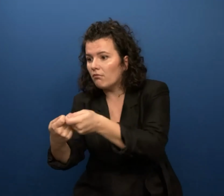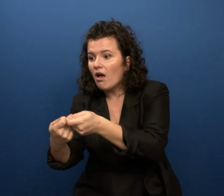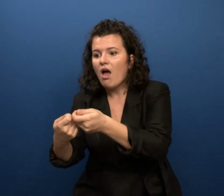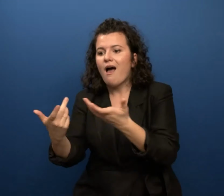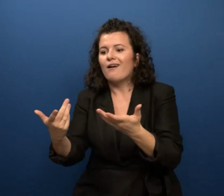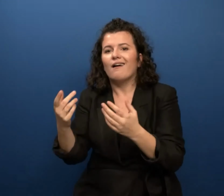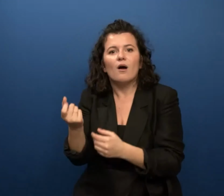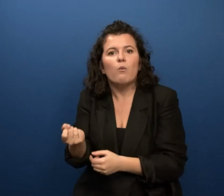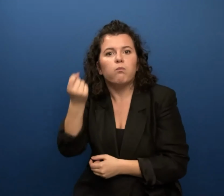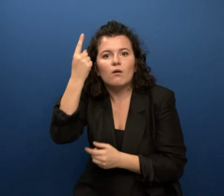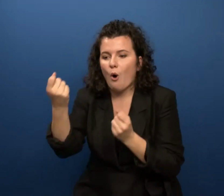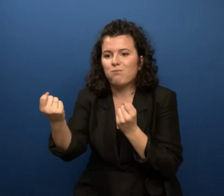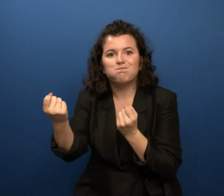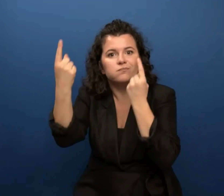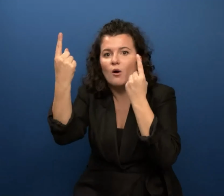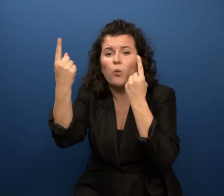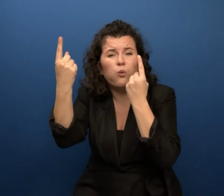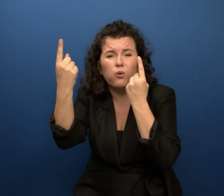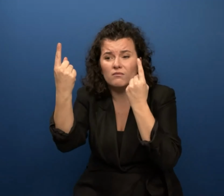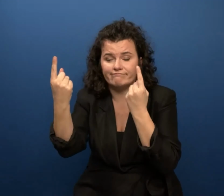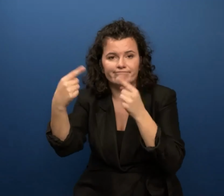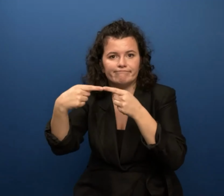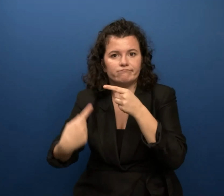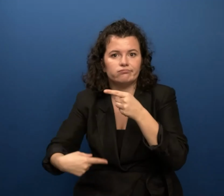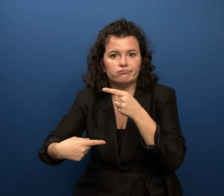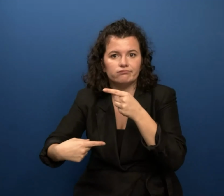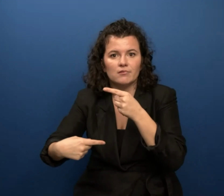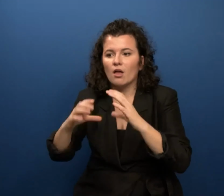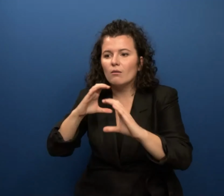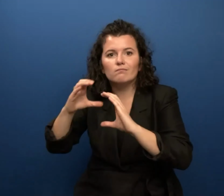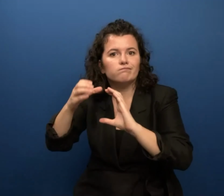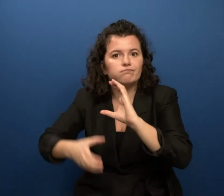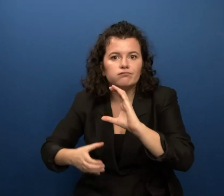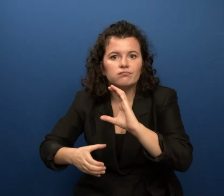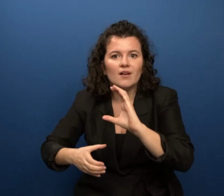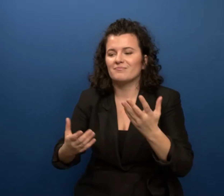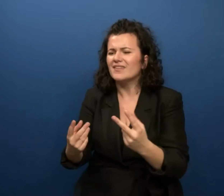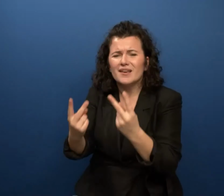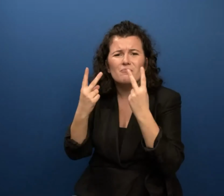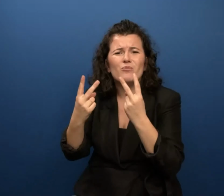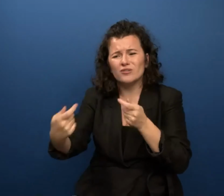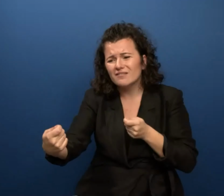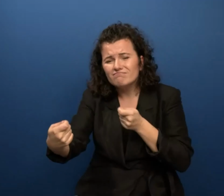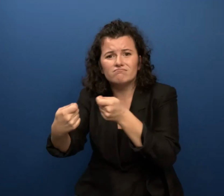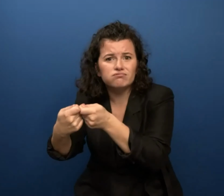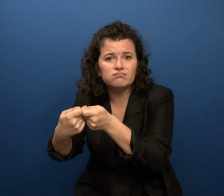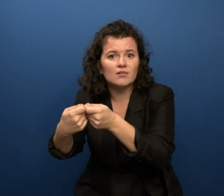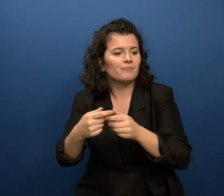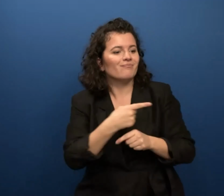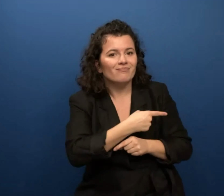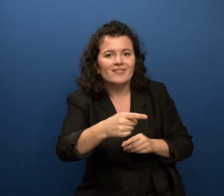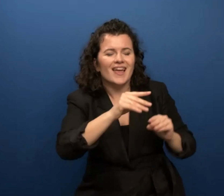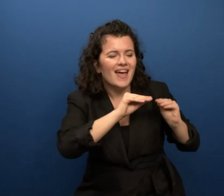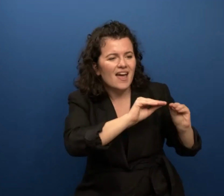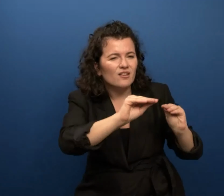specific unique things they face, it is the same people who can identify this group. So we need to educate the whole public with people with